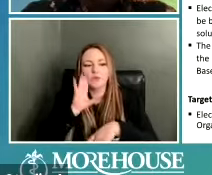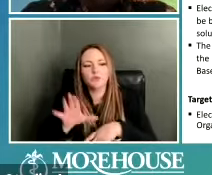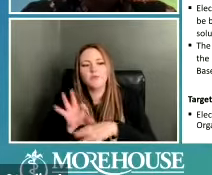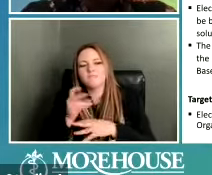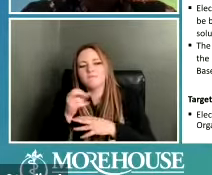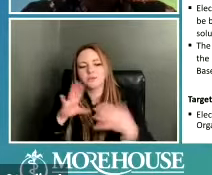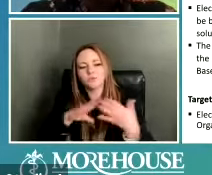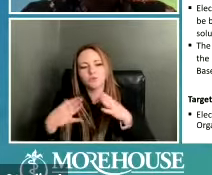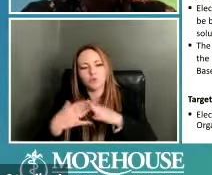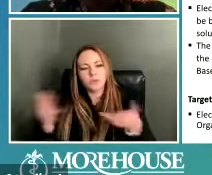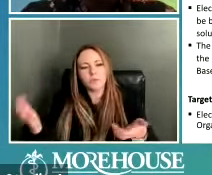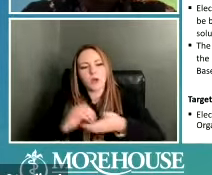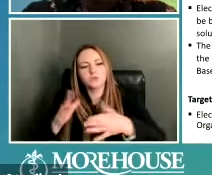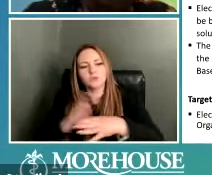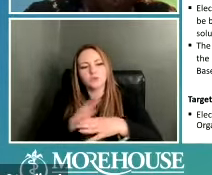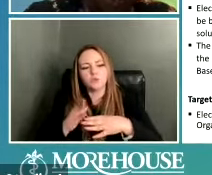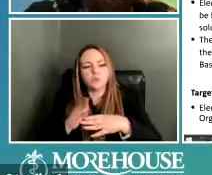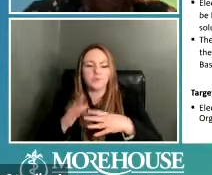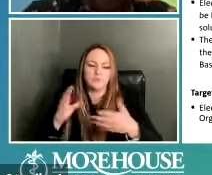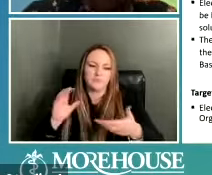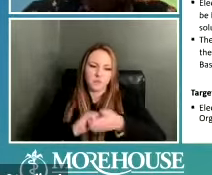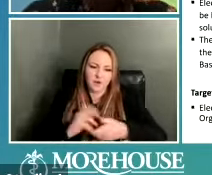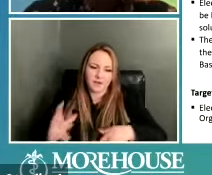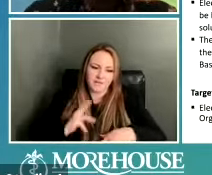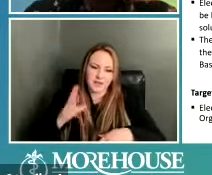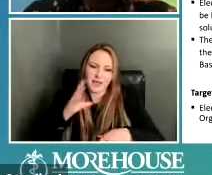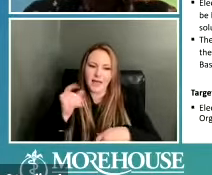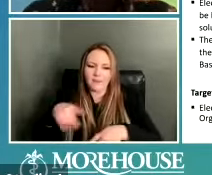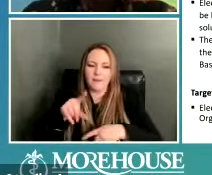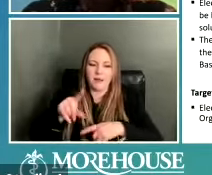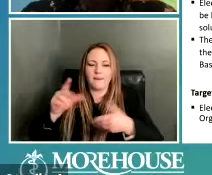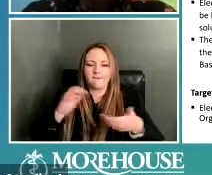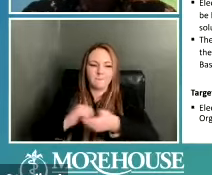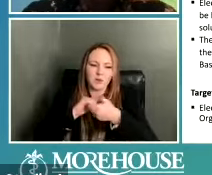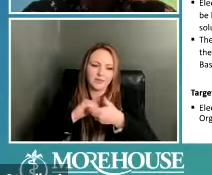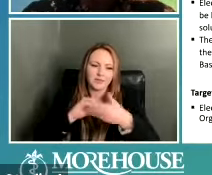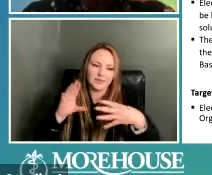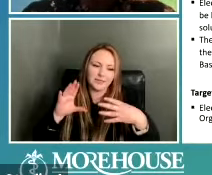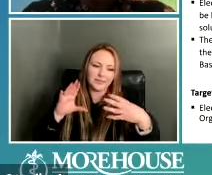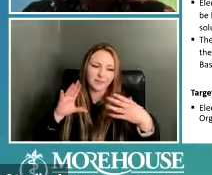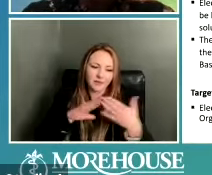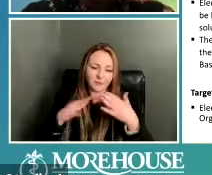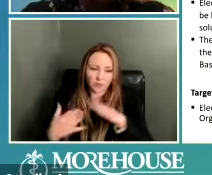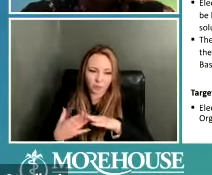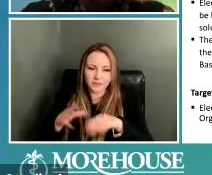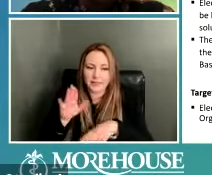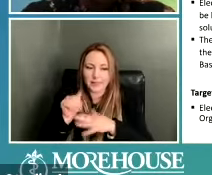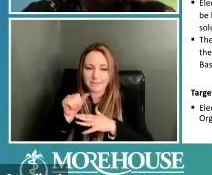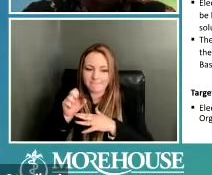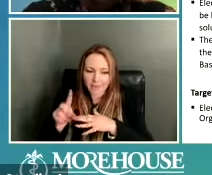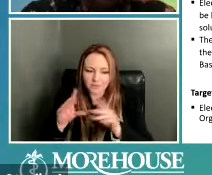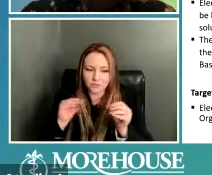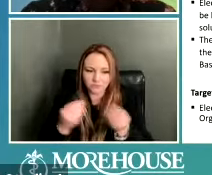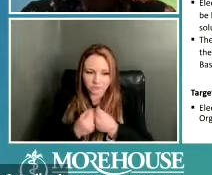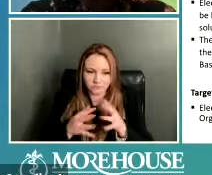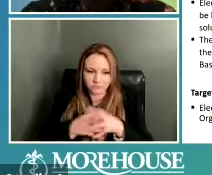officials, and their partner and community-based organizations. And our target group for this specific initiative, we have partnered elected or appointed